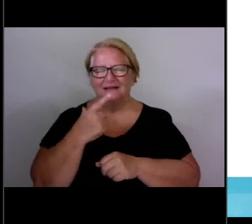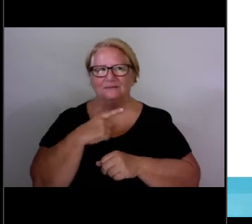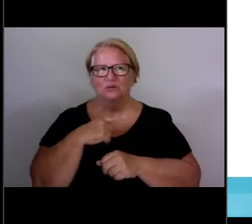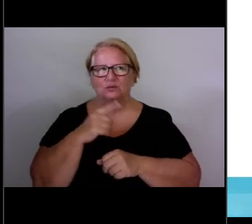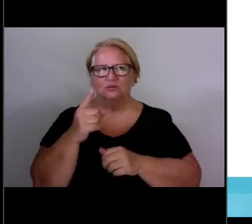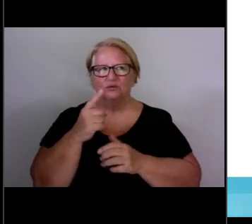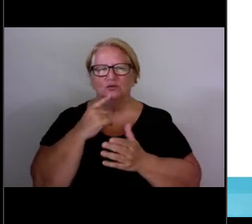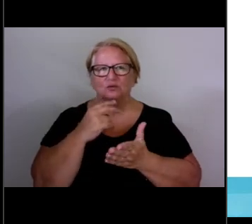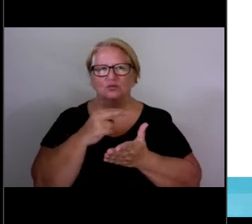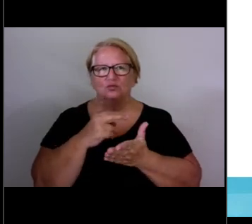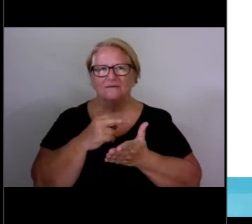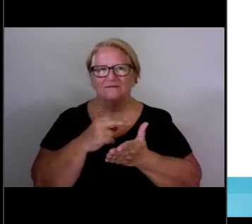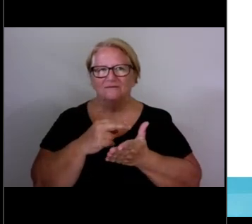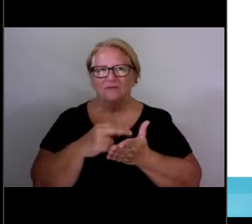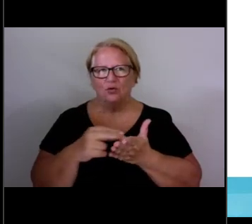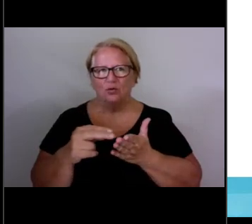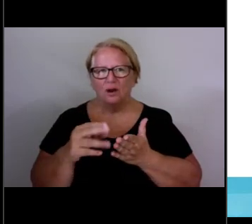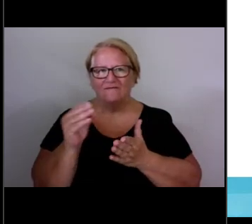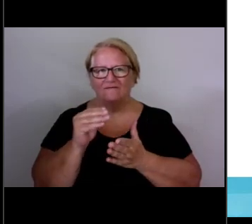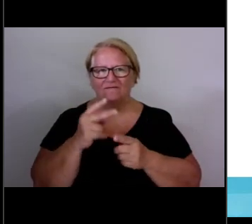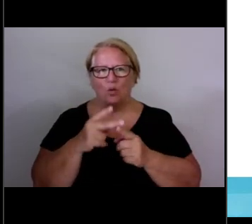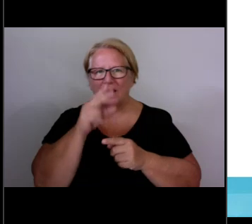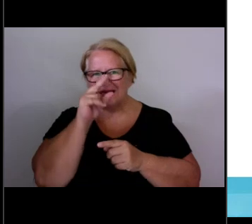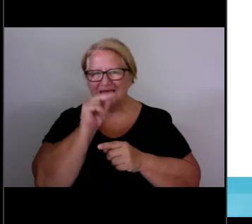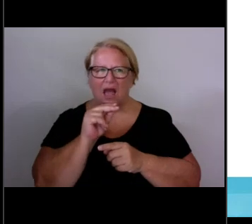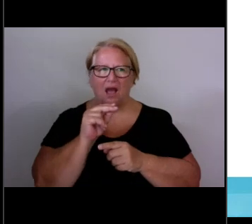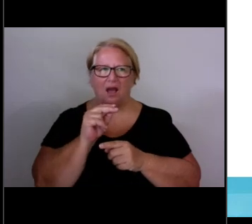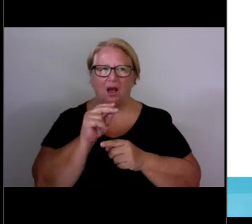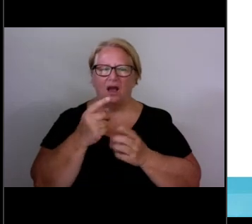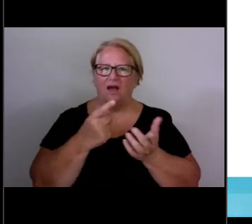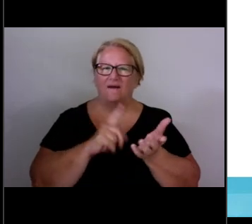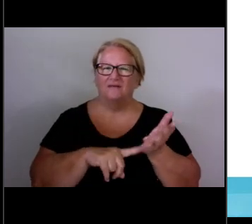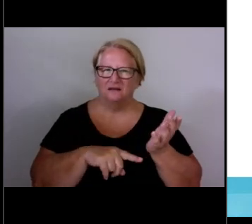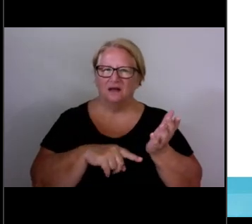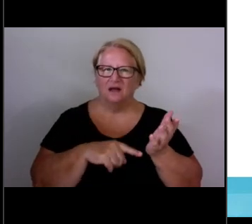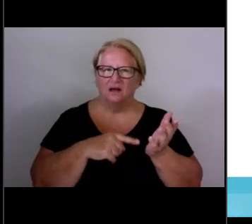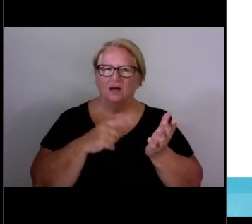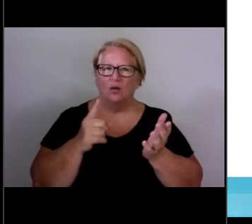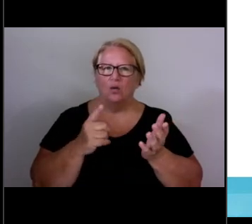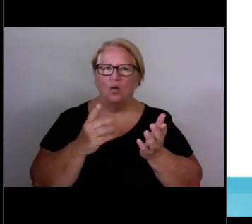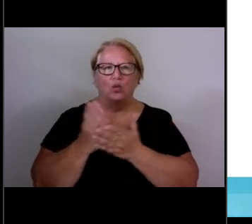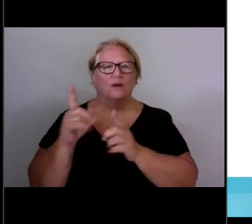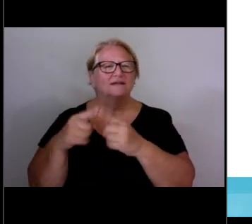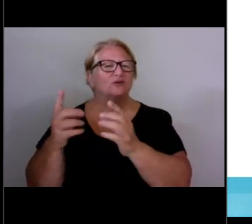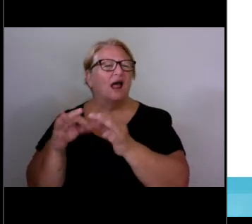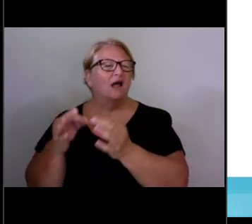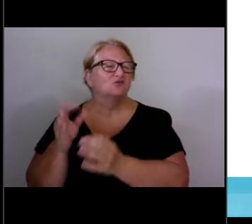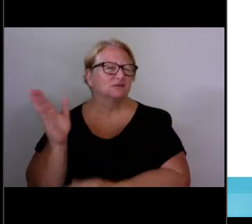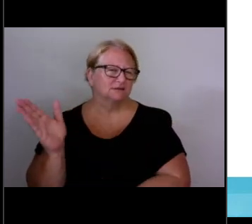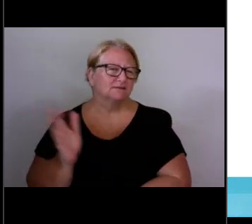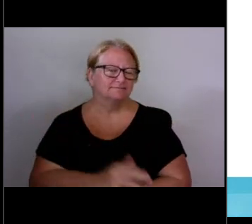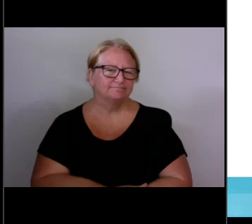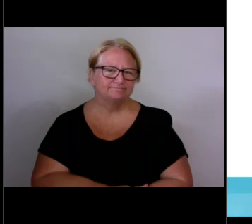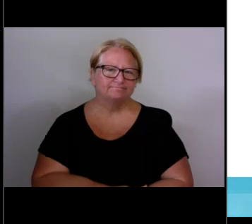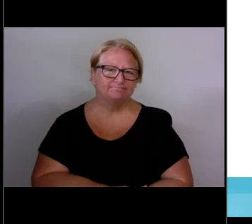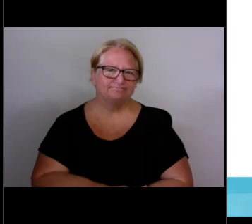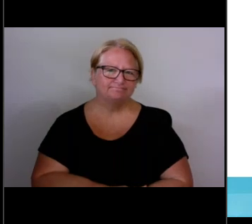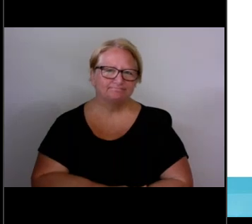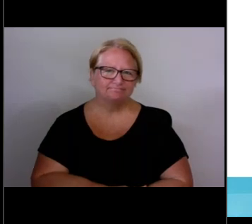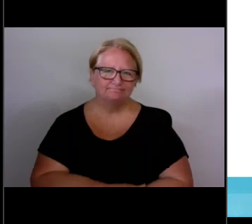for young offenders are handled by a different agency. And so while